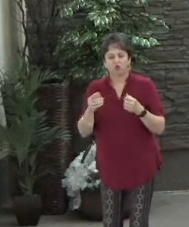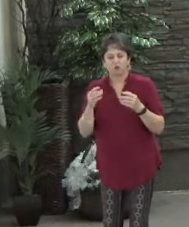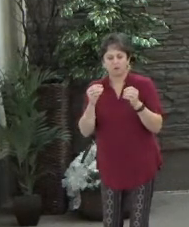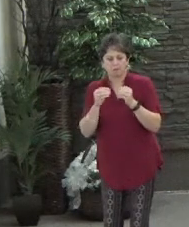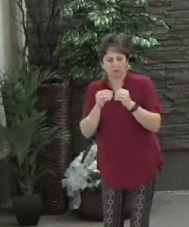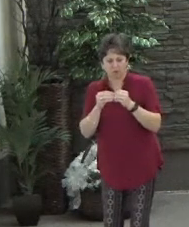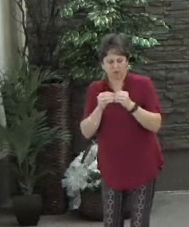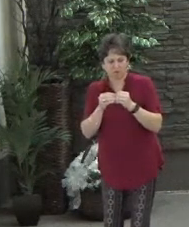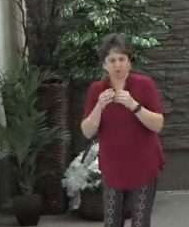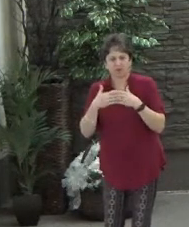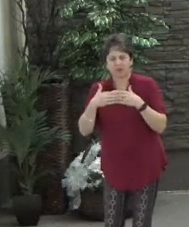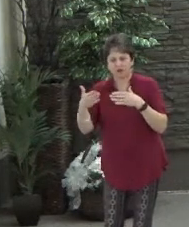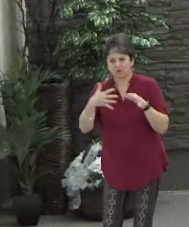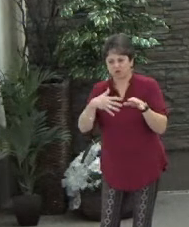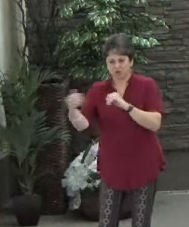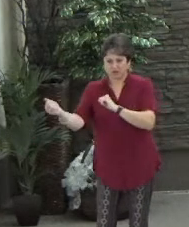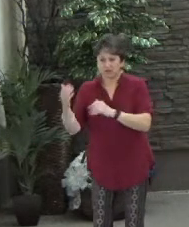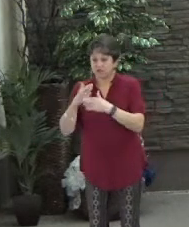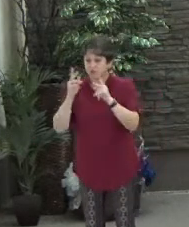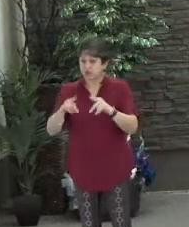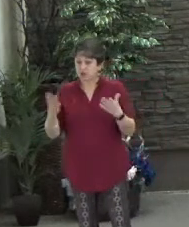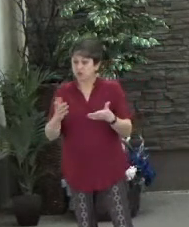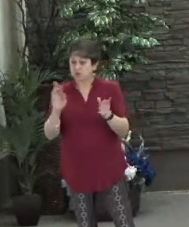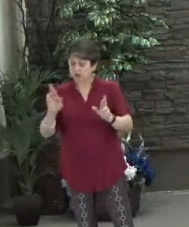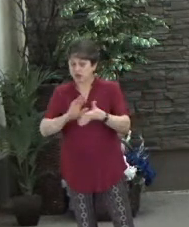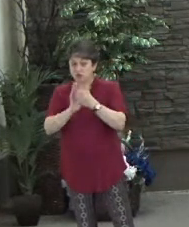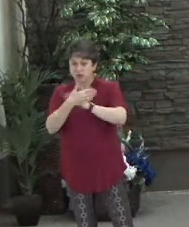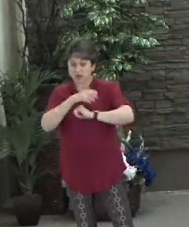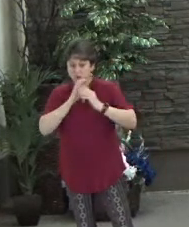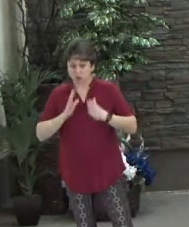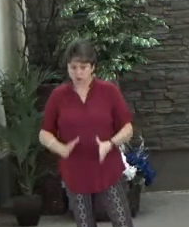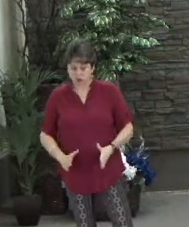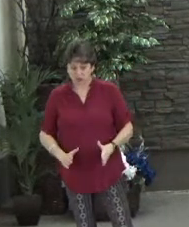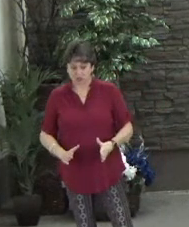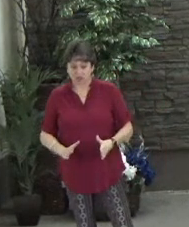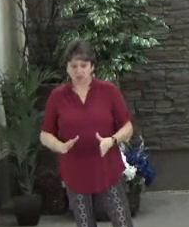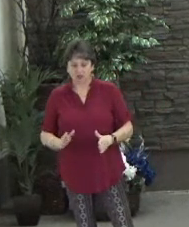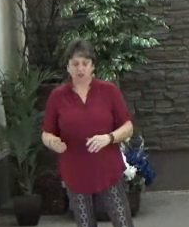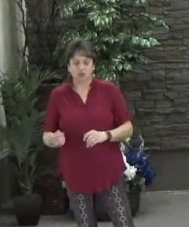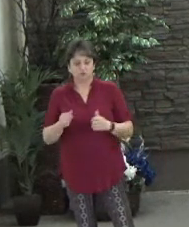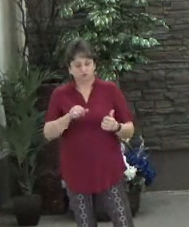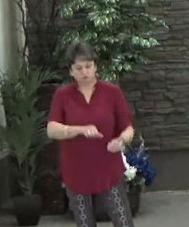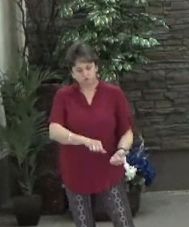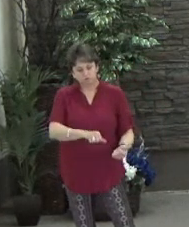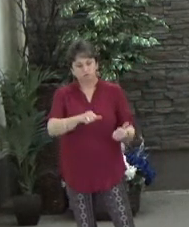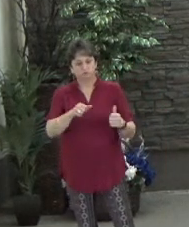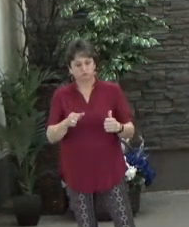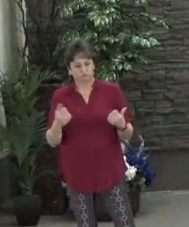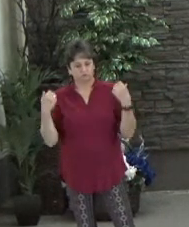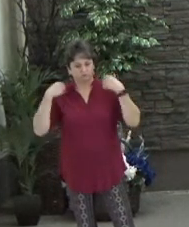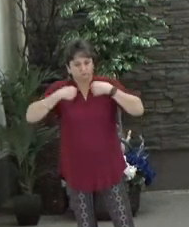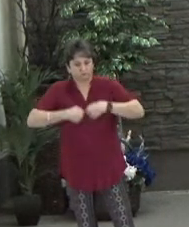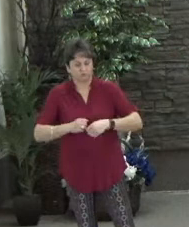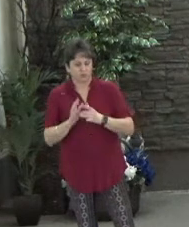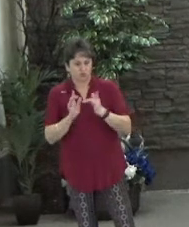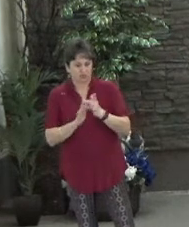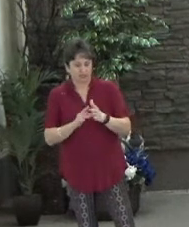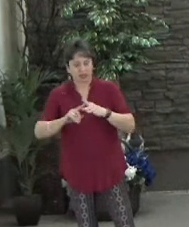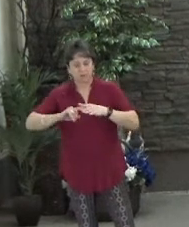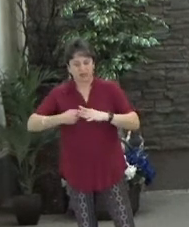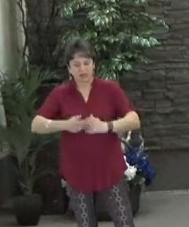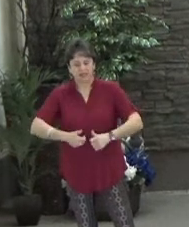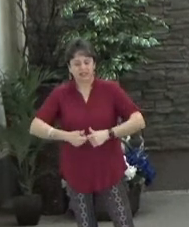here today. If there's someone here who's ready to become a Christian, to put Jesus on in baptism, and begin living